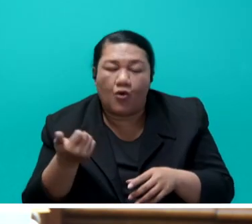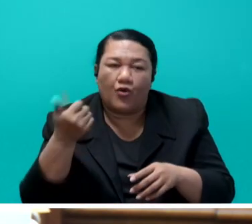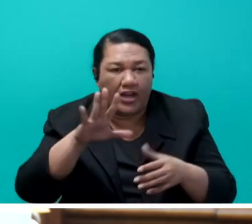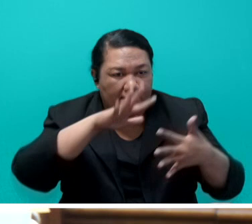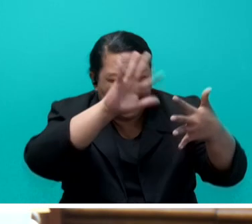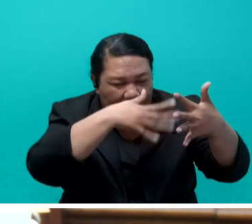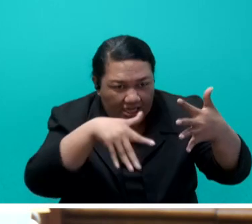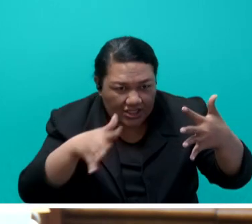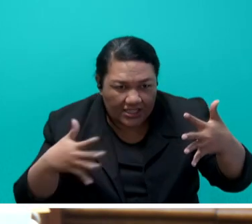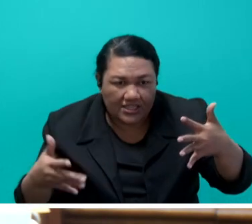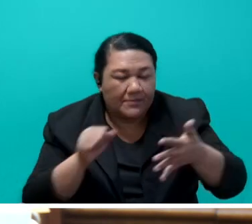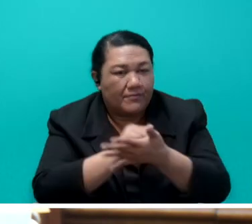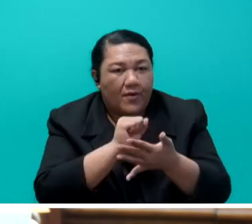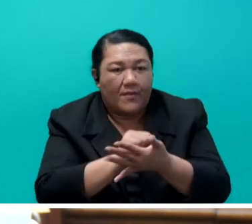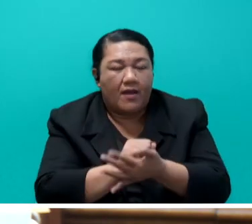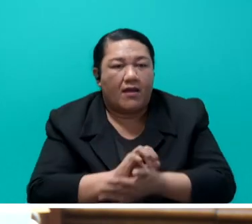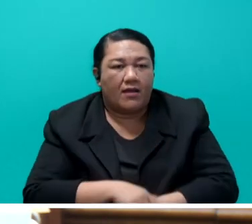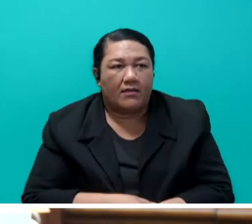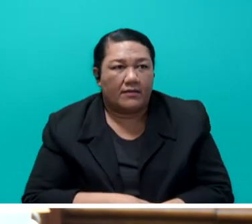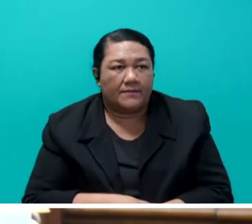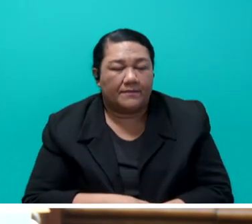I have declared my support for a report